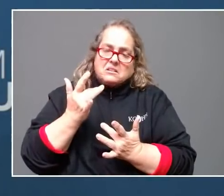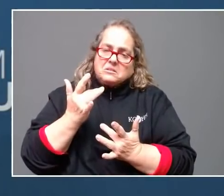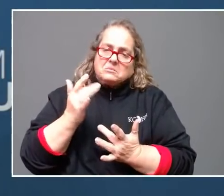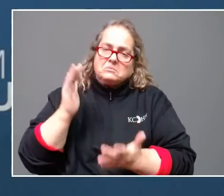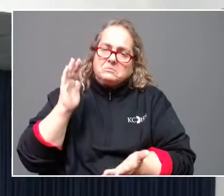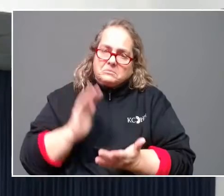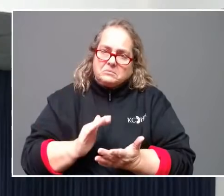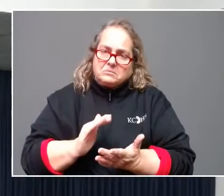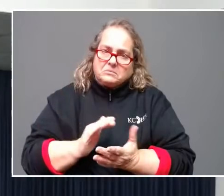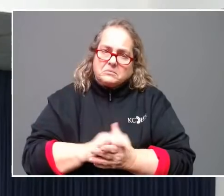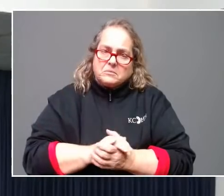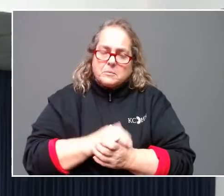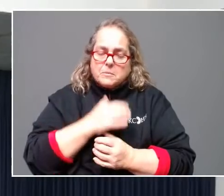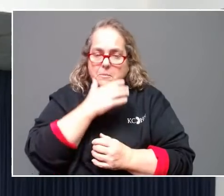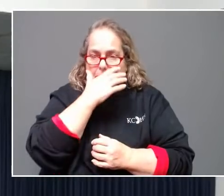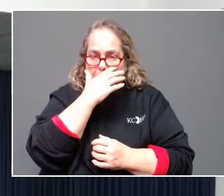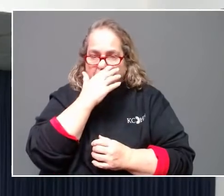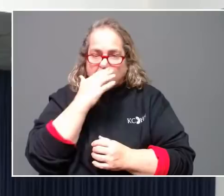Chad Hedrick.